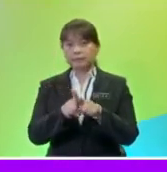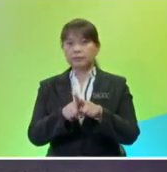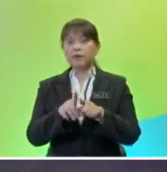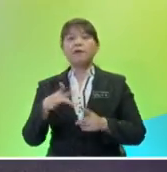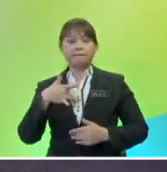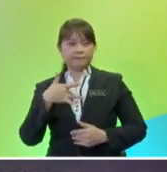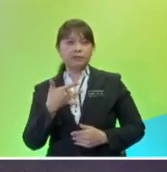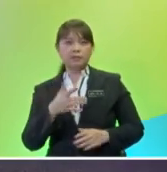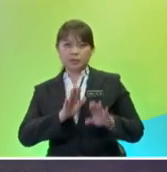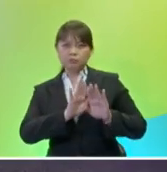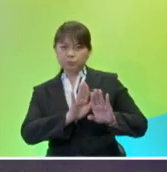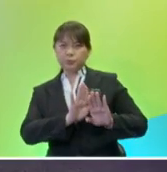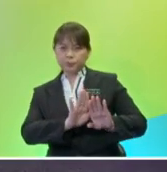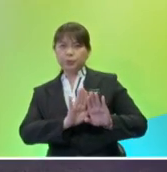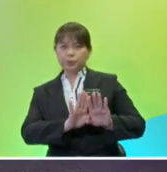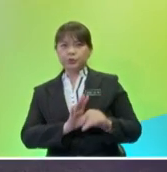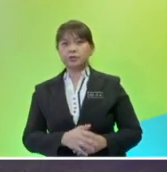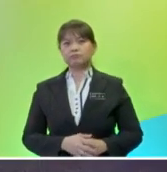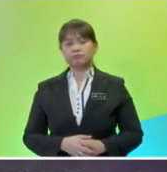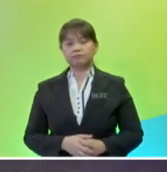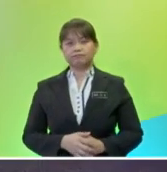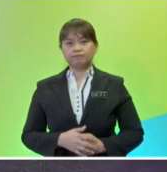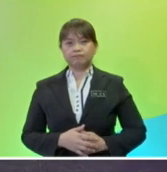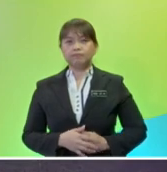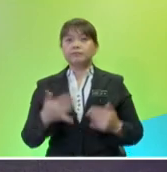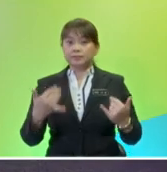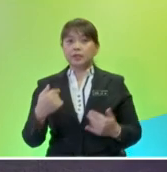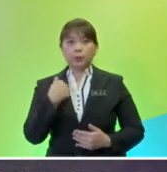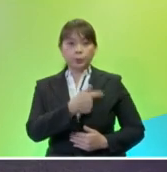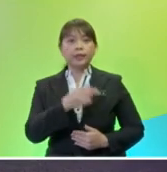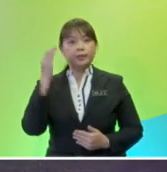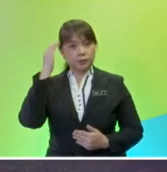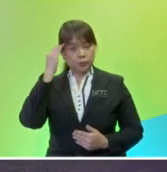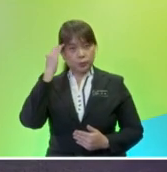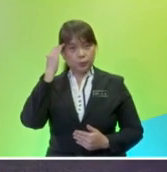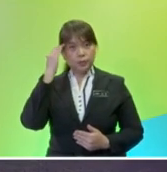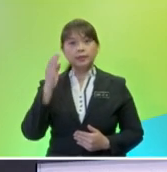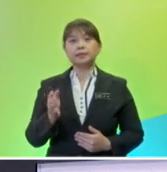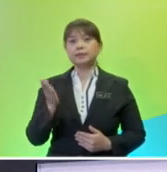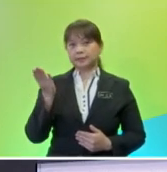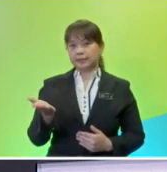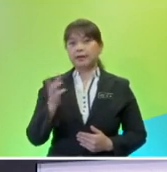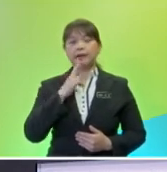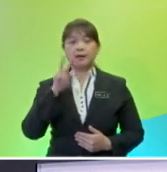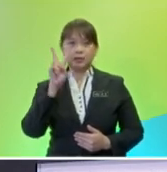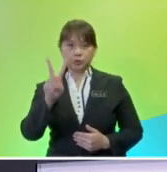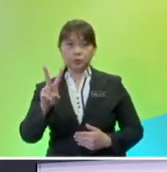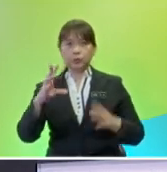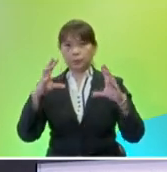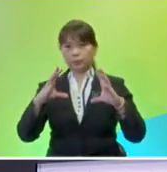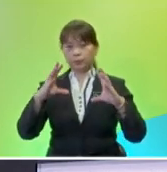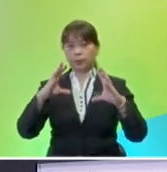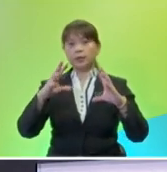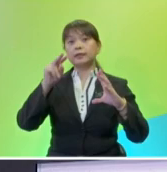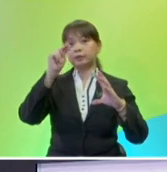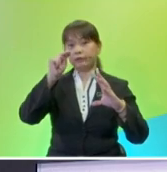It doesn't stick. So now we know that there are two poles of a magnet and different poles will be